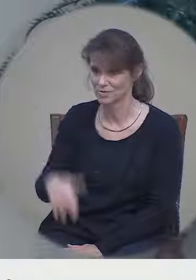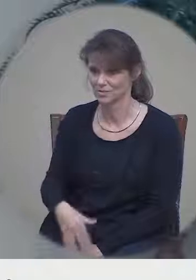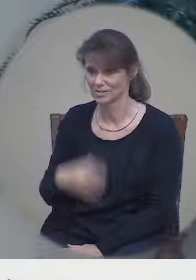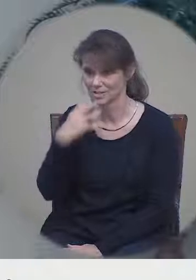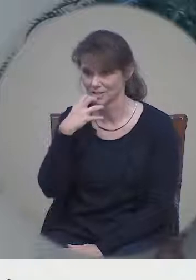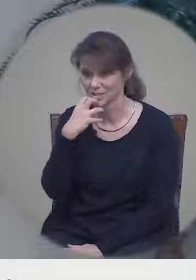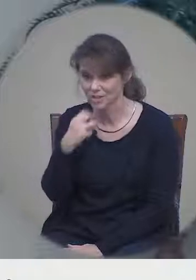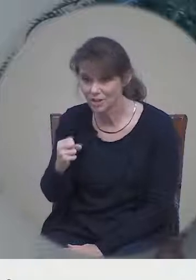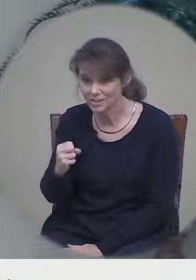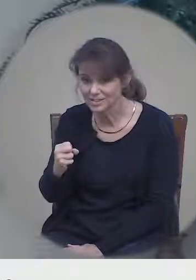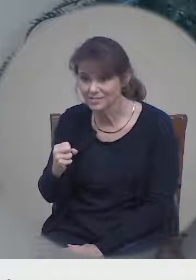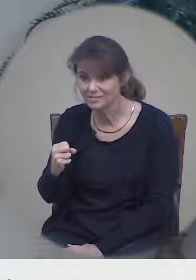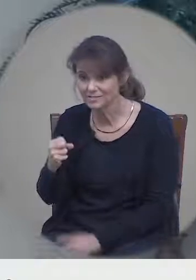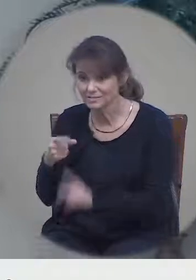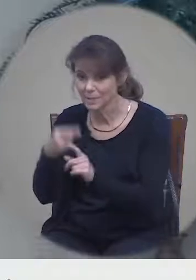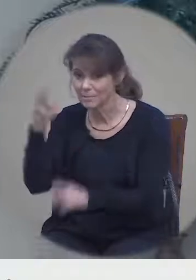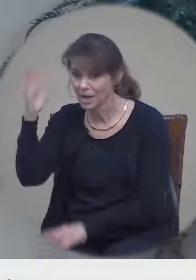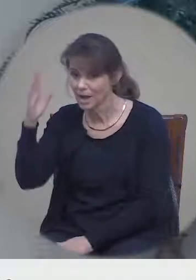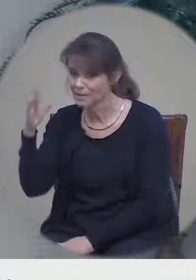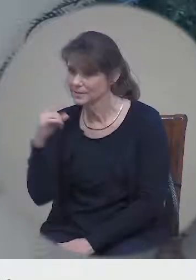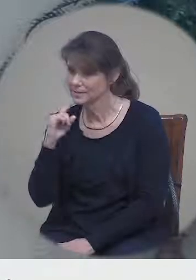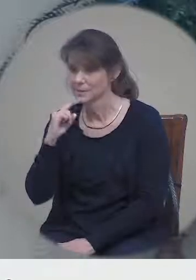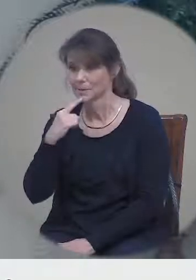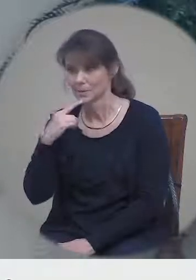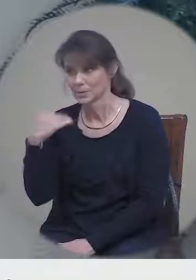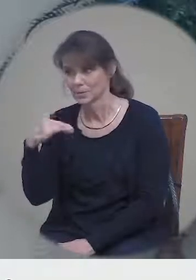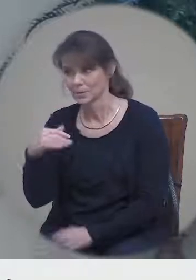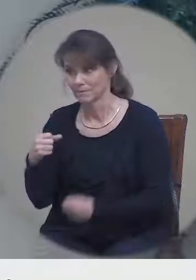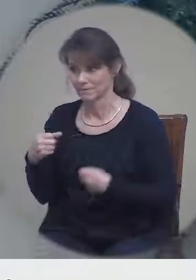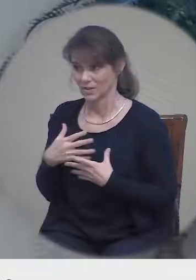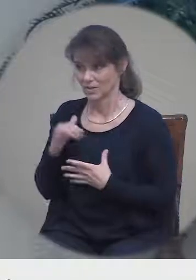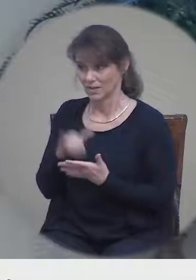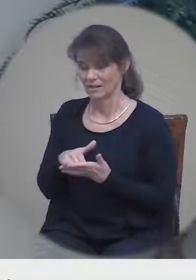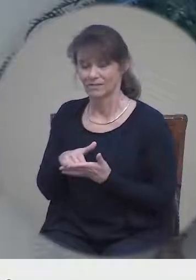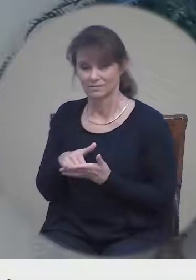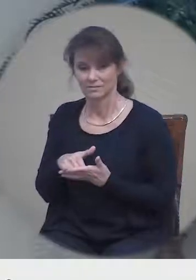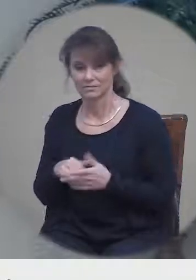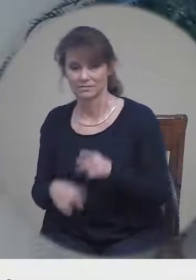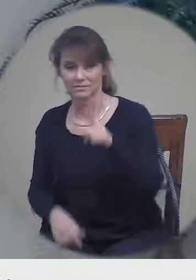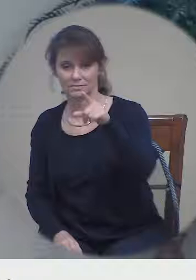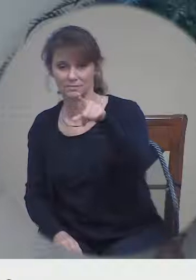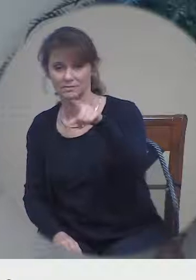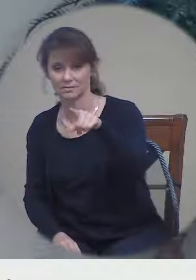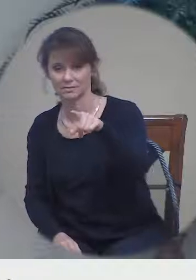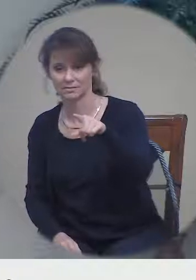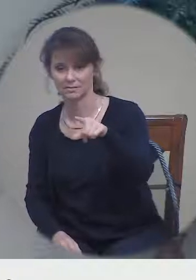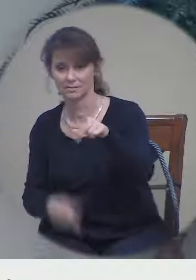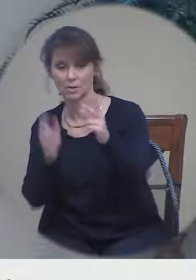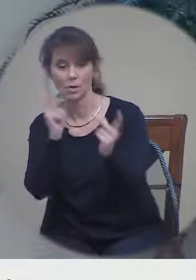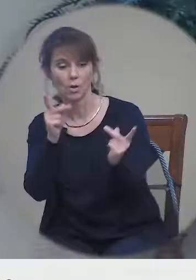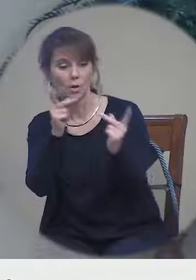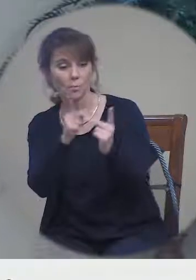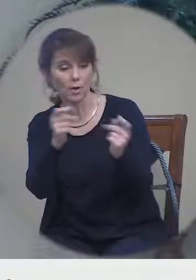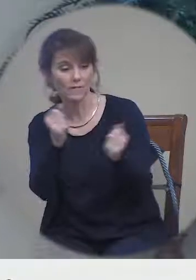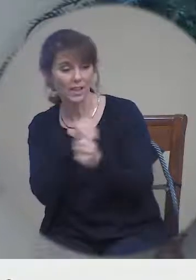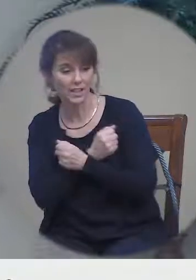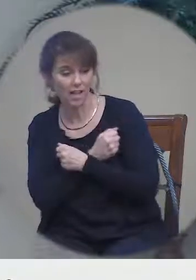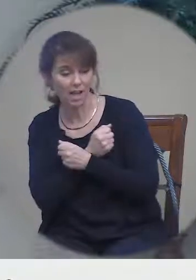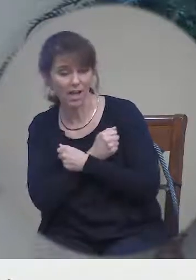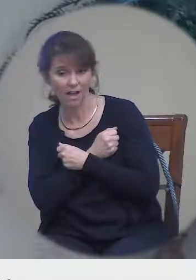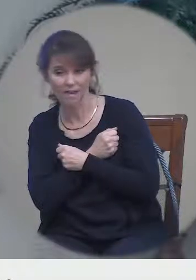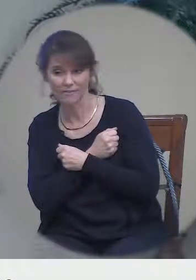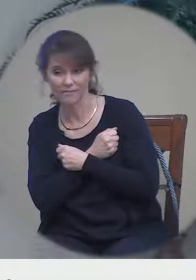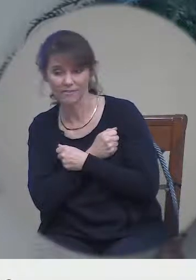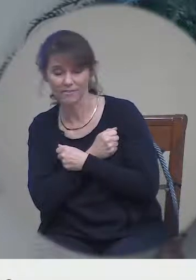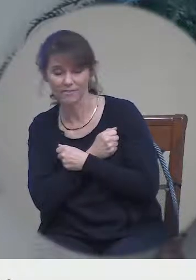Well, we tend to focus, New Testament Christians, we like to say, perfect love casts out fear. Yeah, But if you don't have